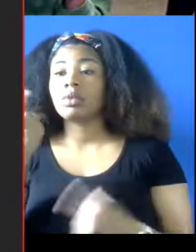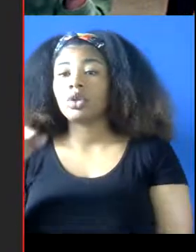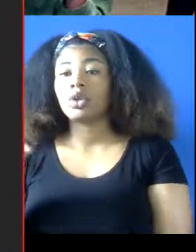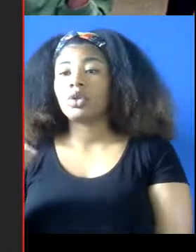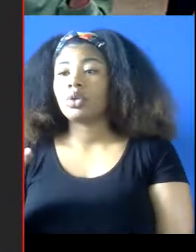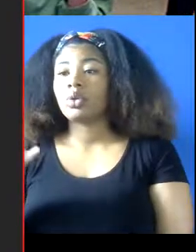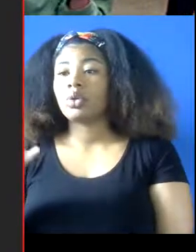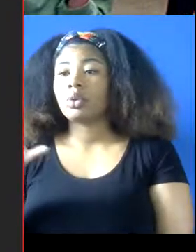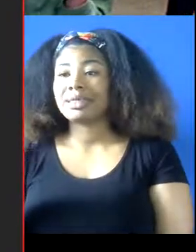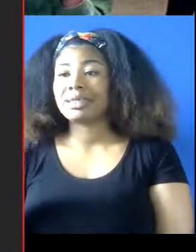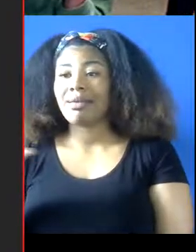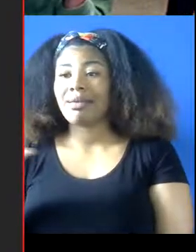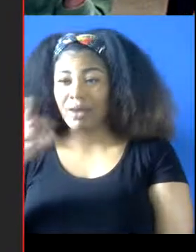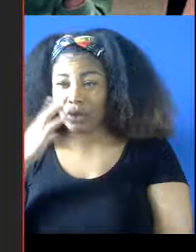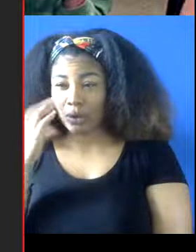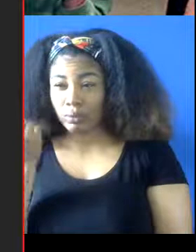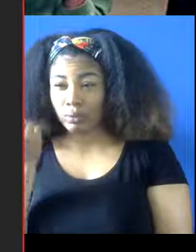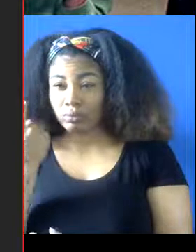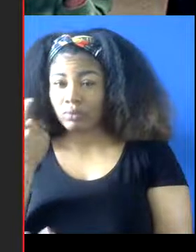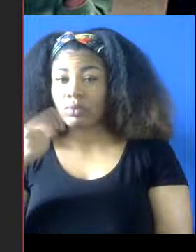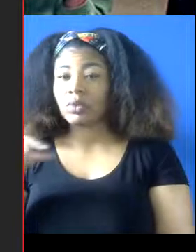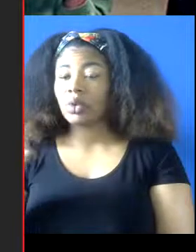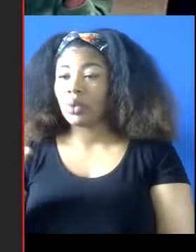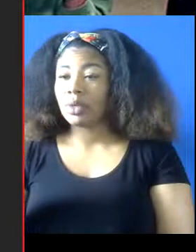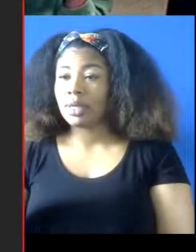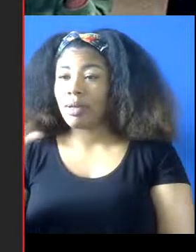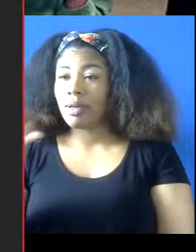Learning? Feel free to type that in the chat.